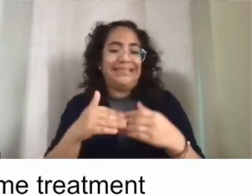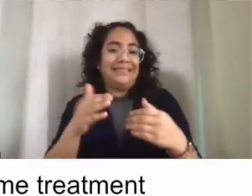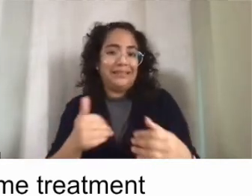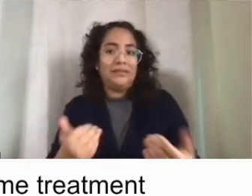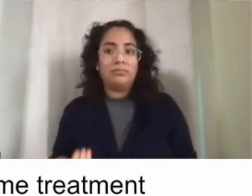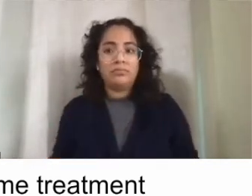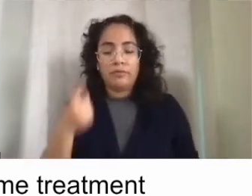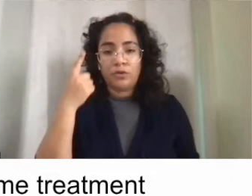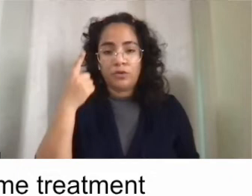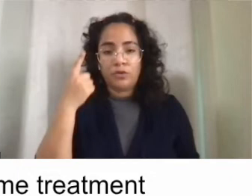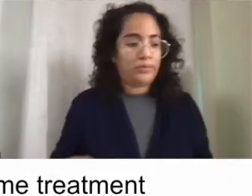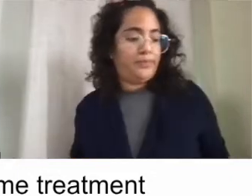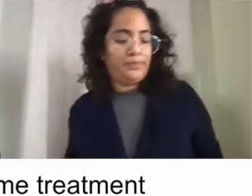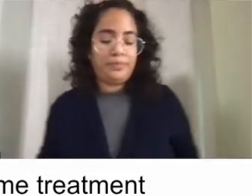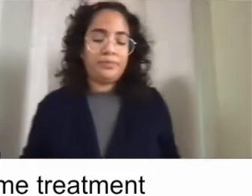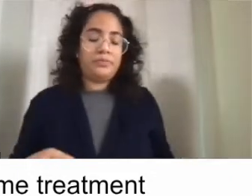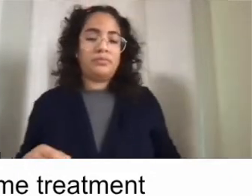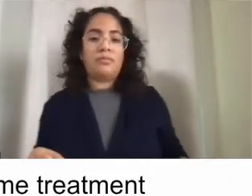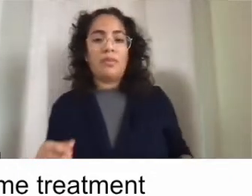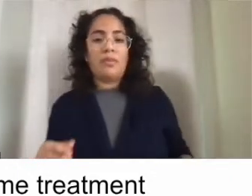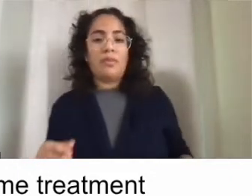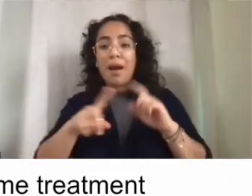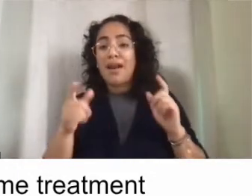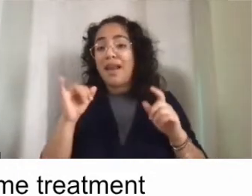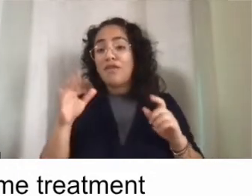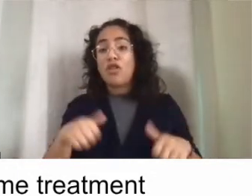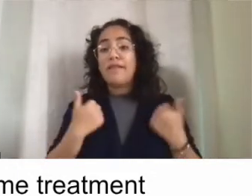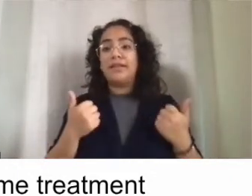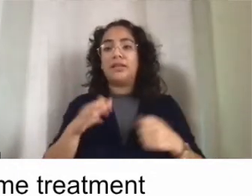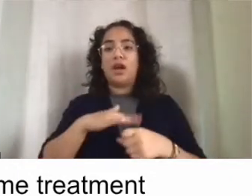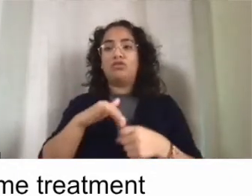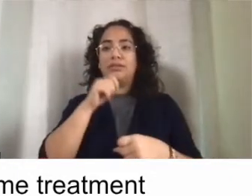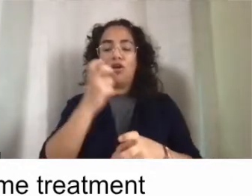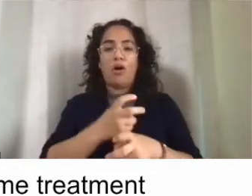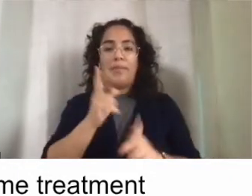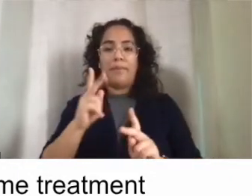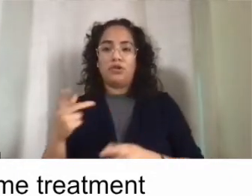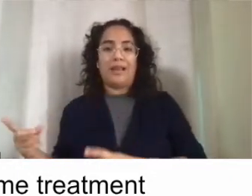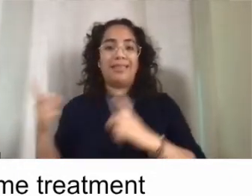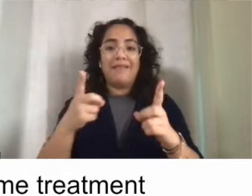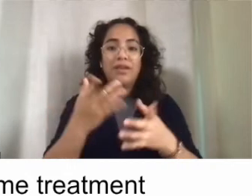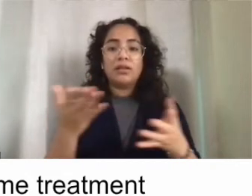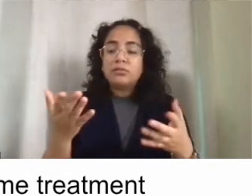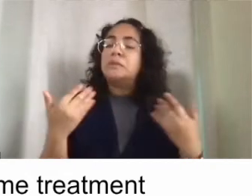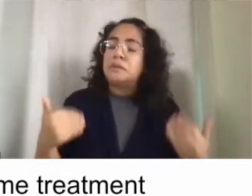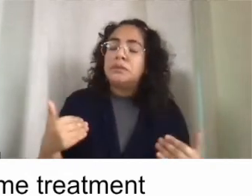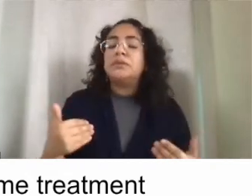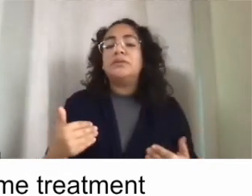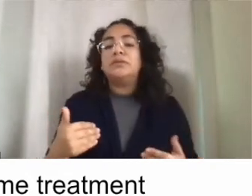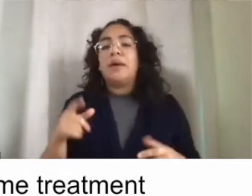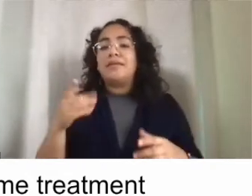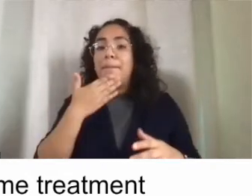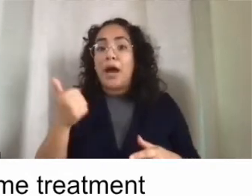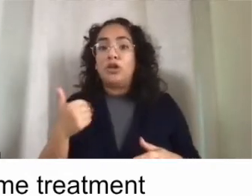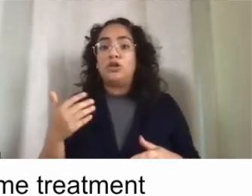areas where it's harder to have things delivered, it's better to stock up on these things. I can tell you from